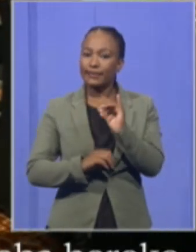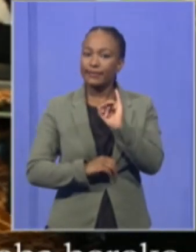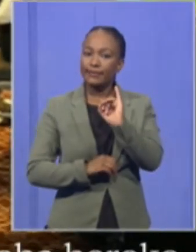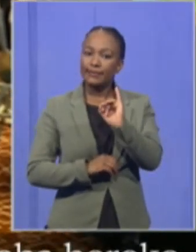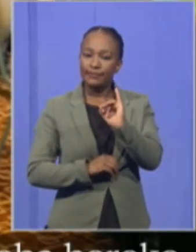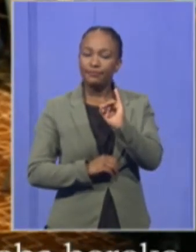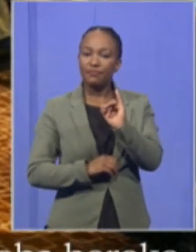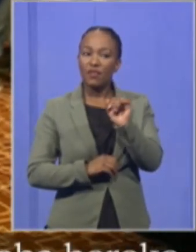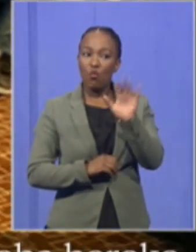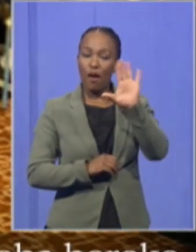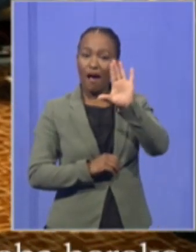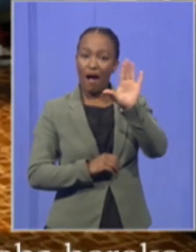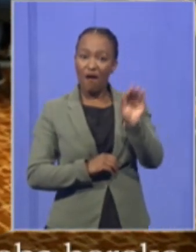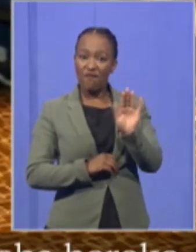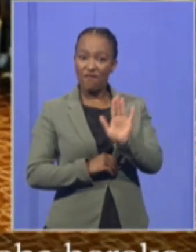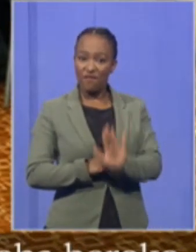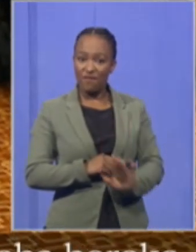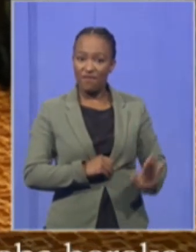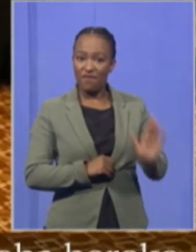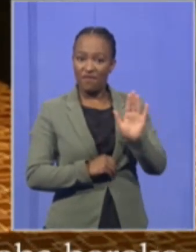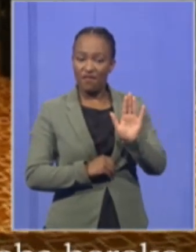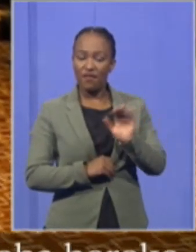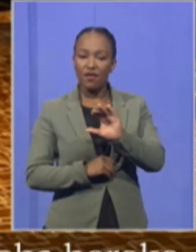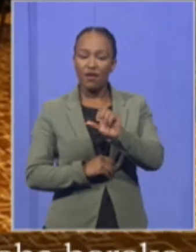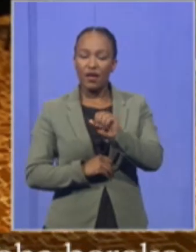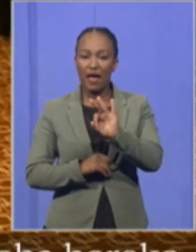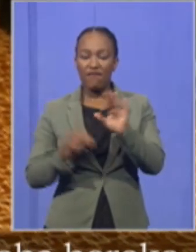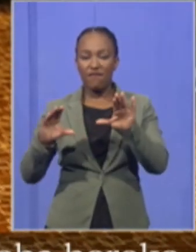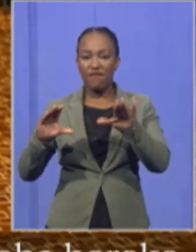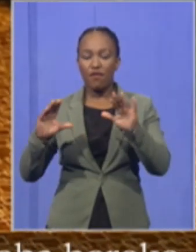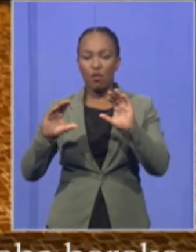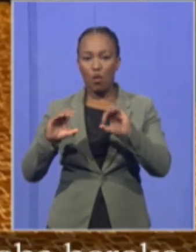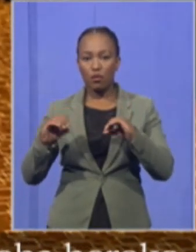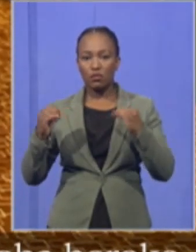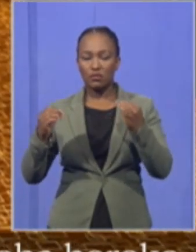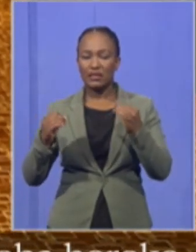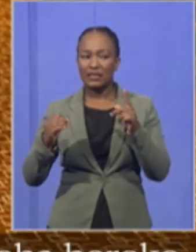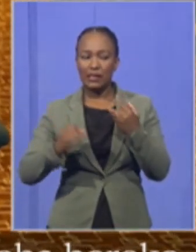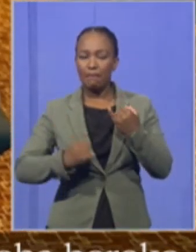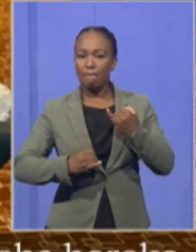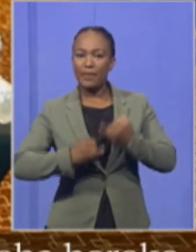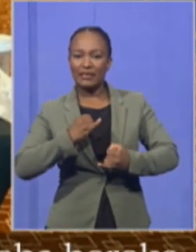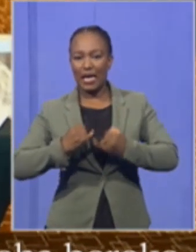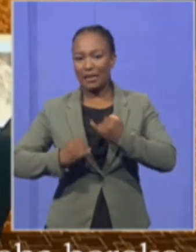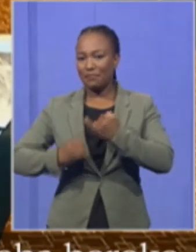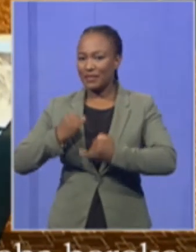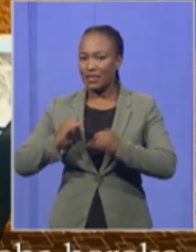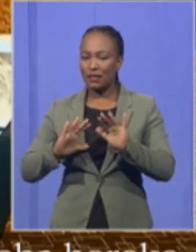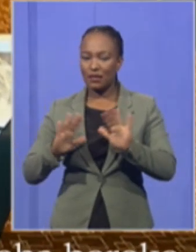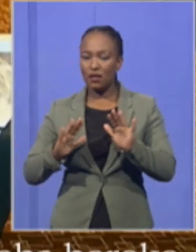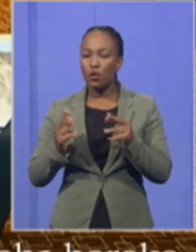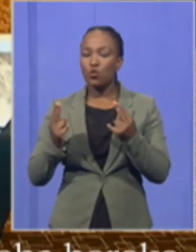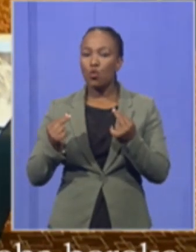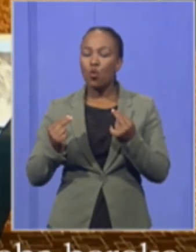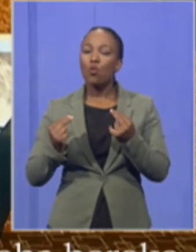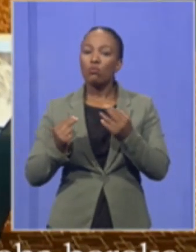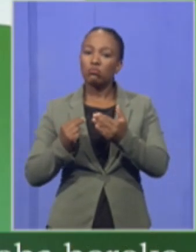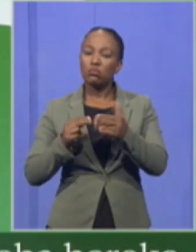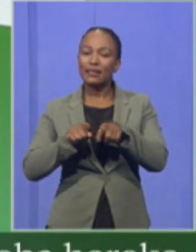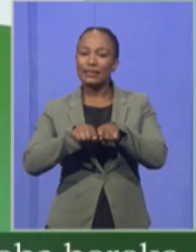kontinenteng ya Afrika, e fela mokgatlho wa CAF ga o nyake go dira phošo. mokgwa o moswa wa go dira diteko